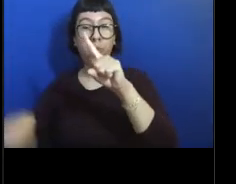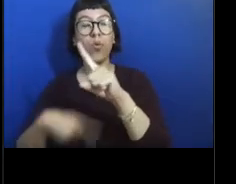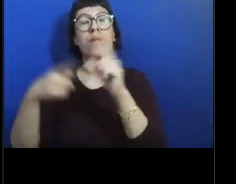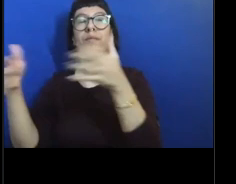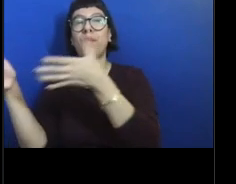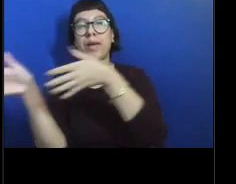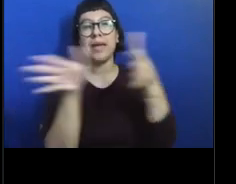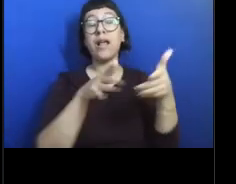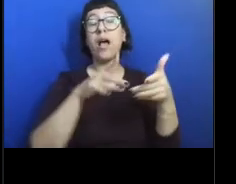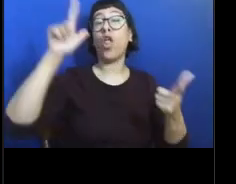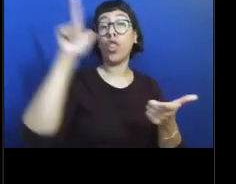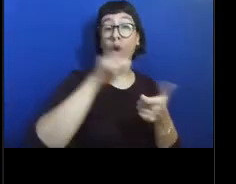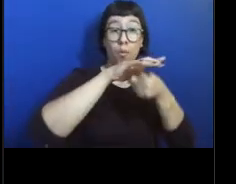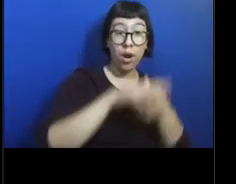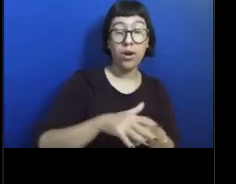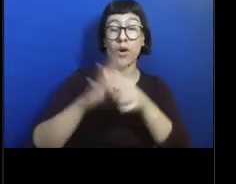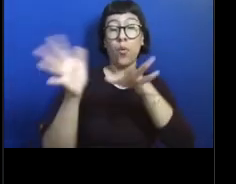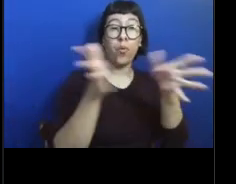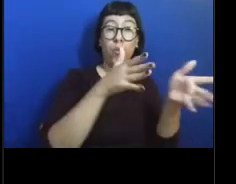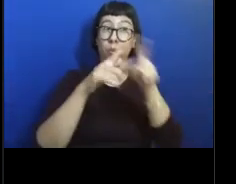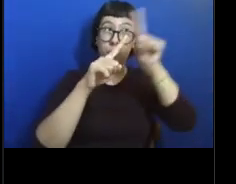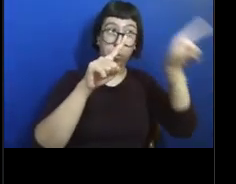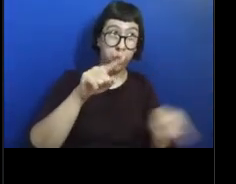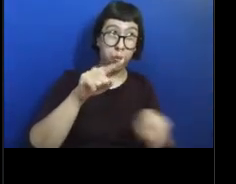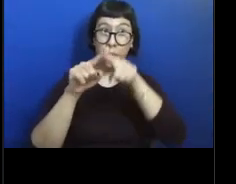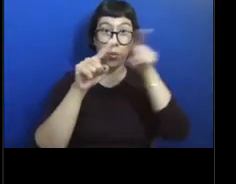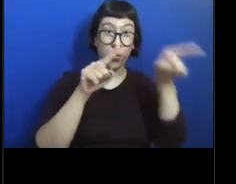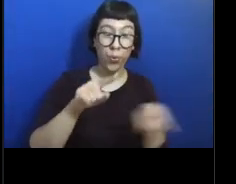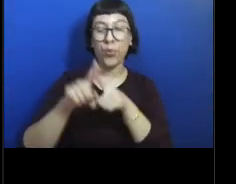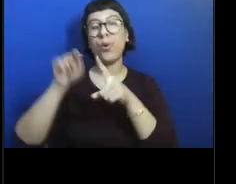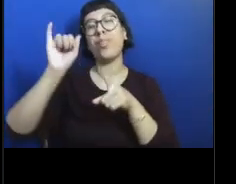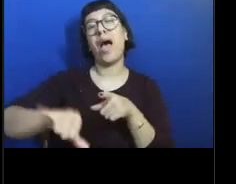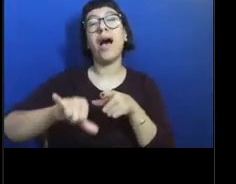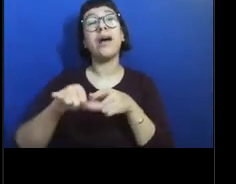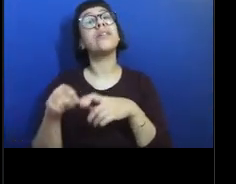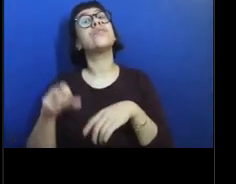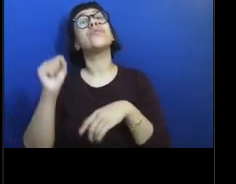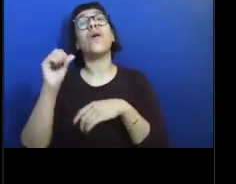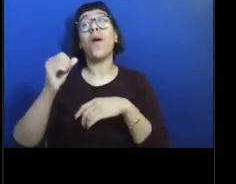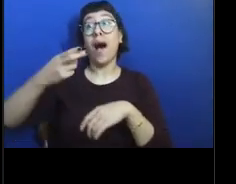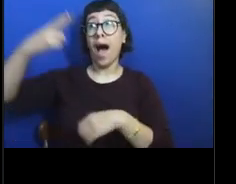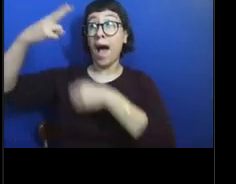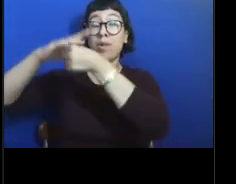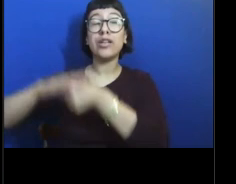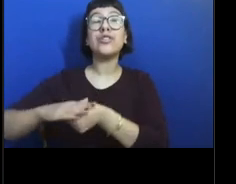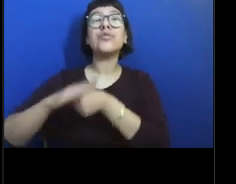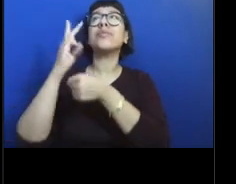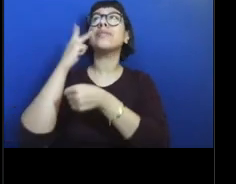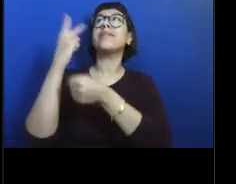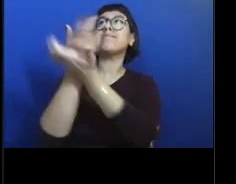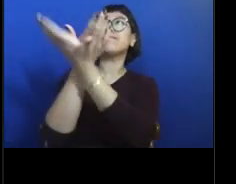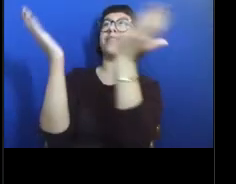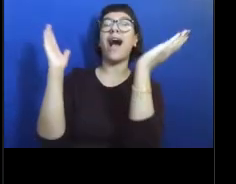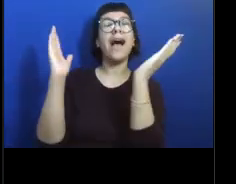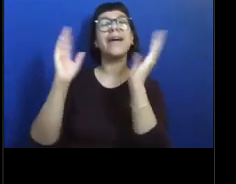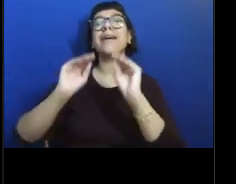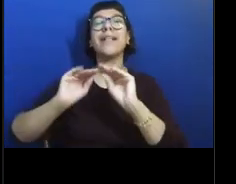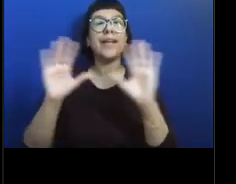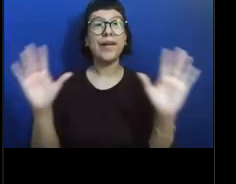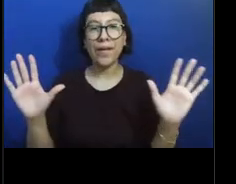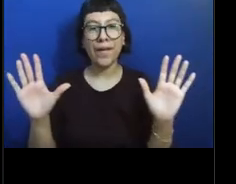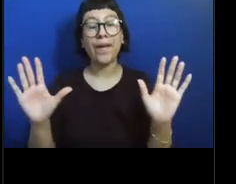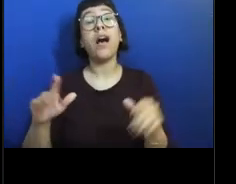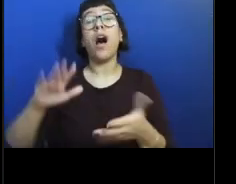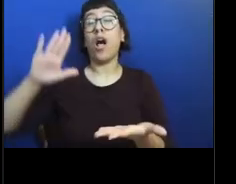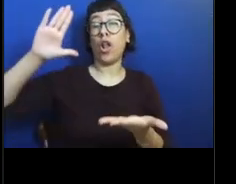the air is sinking, you get clear skies. And in low pressure, because the air is going up and it's pulling up